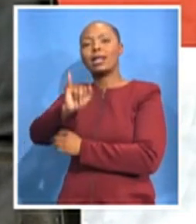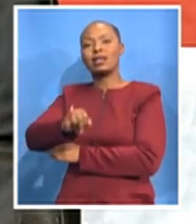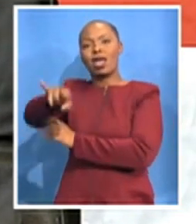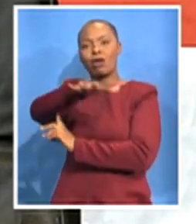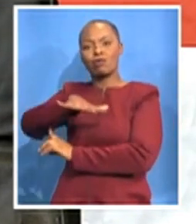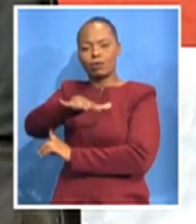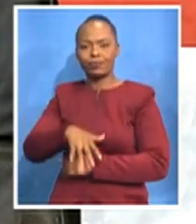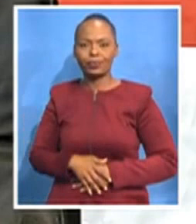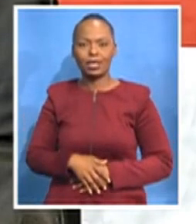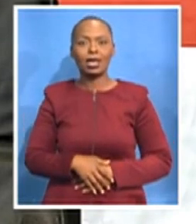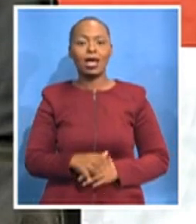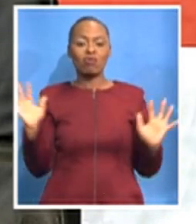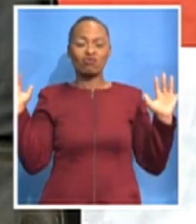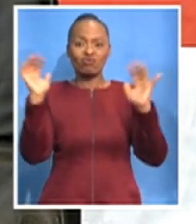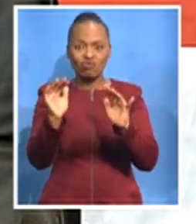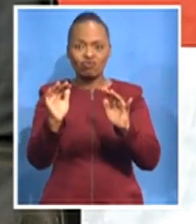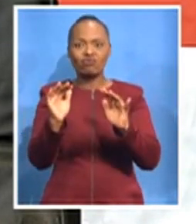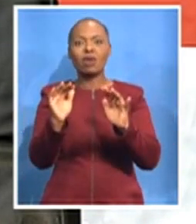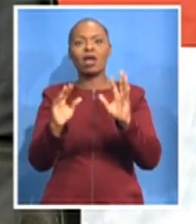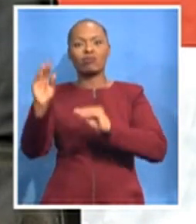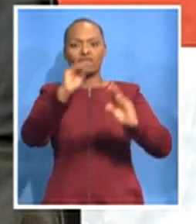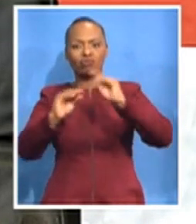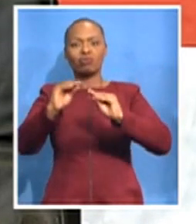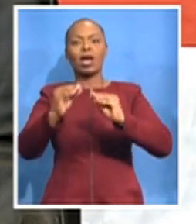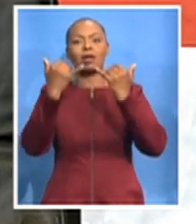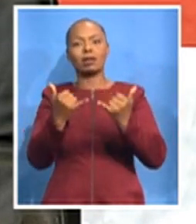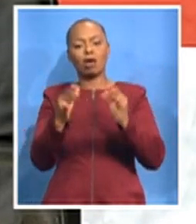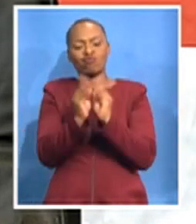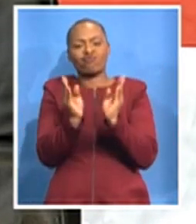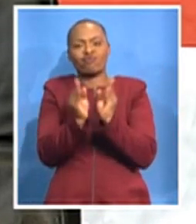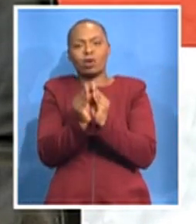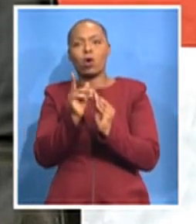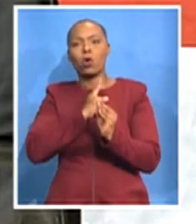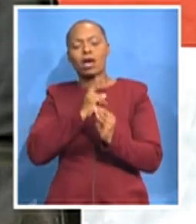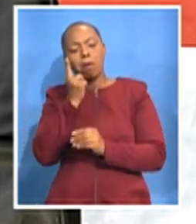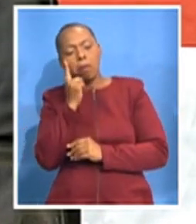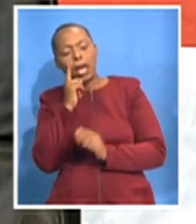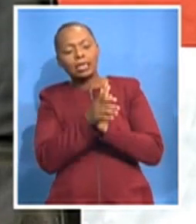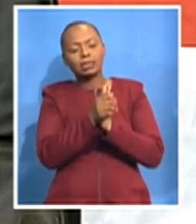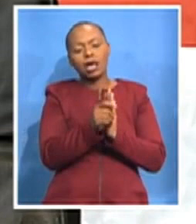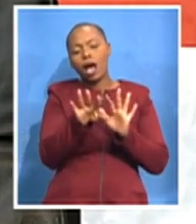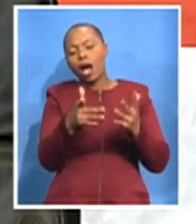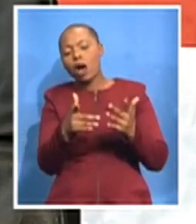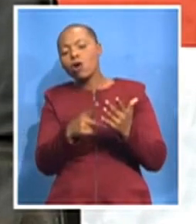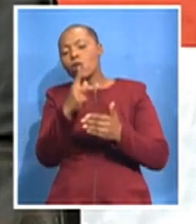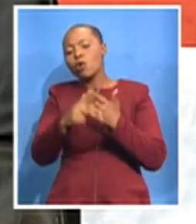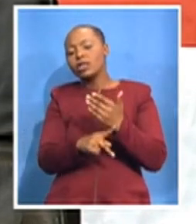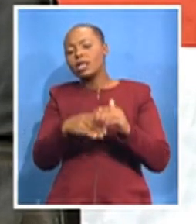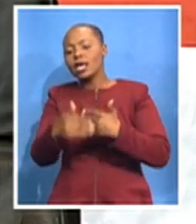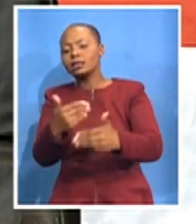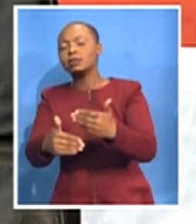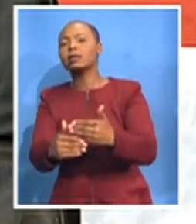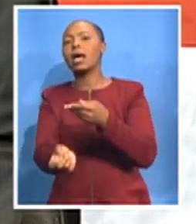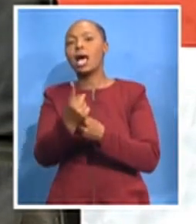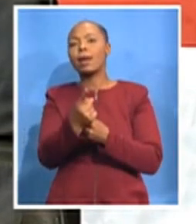the scale and enormity of the crisis and progress in relation to measures that had been taken by government to address the water